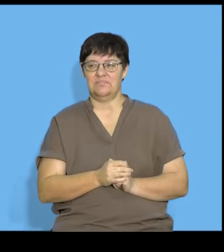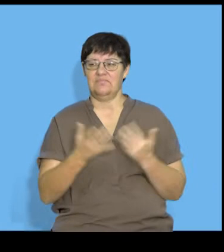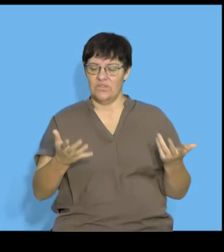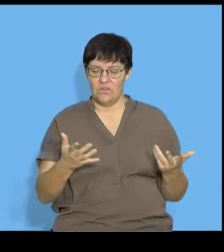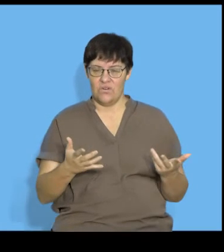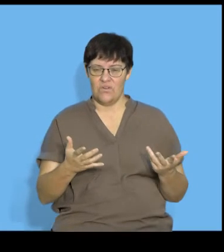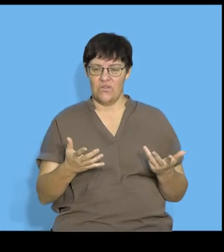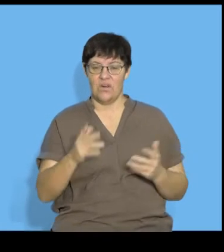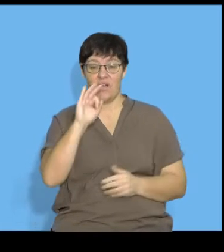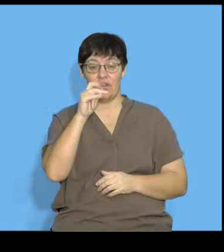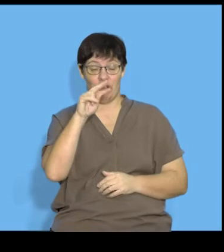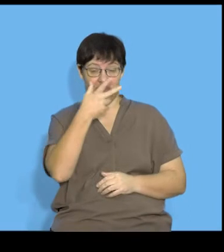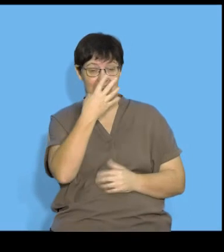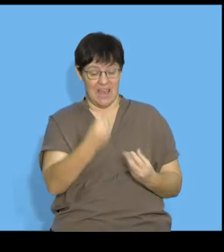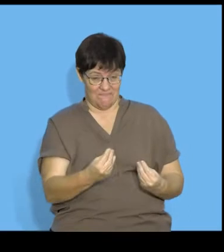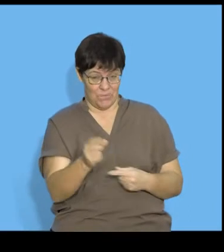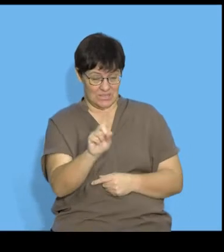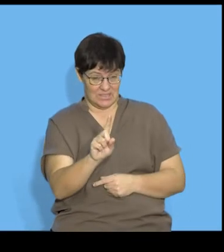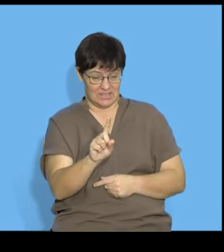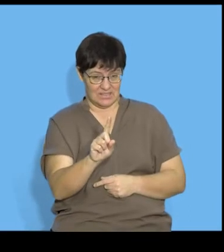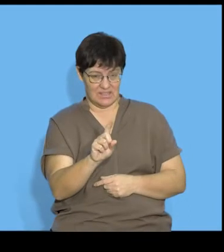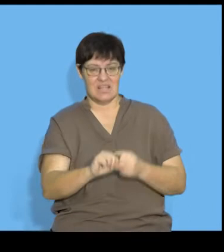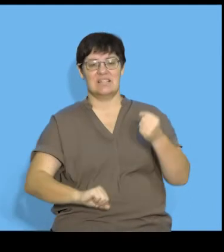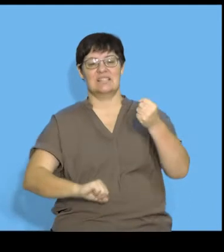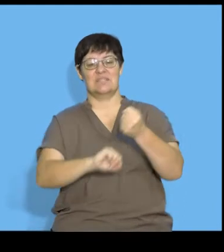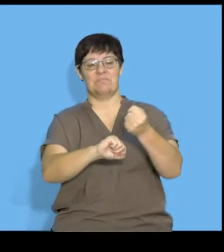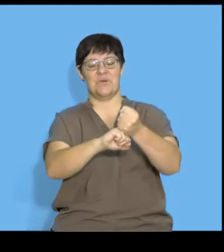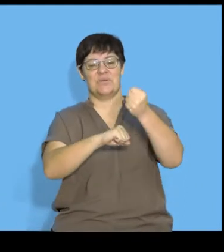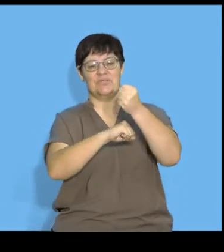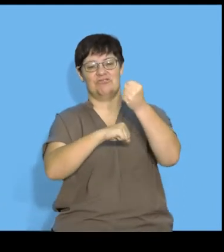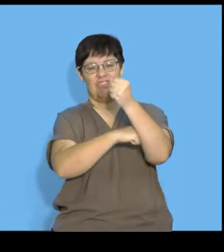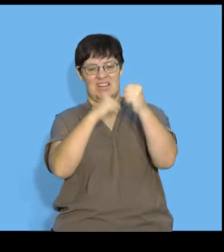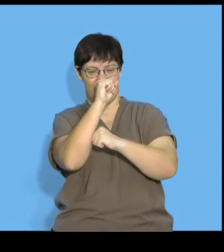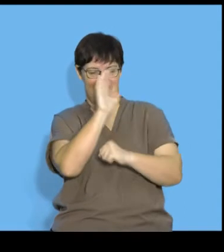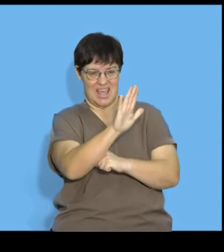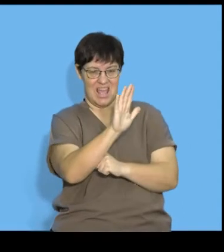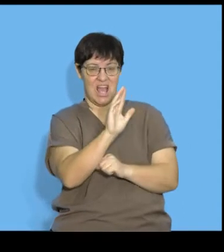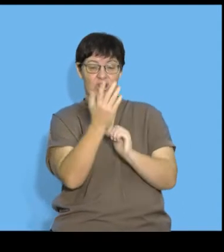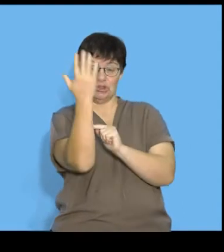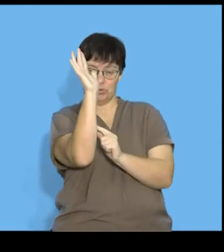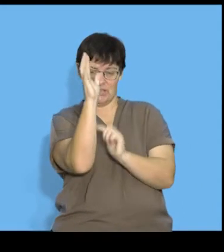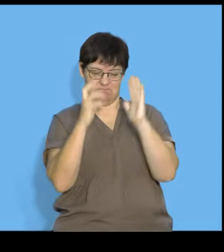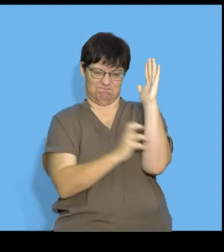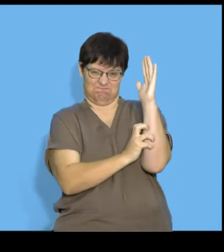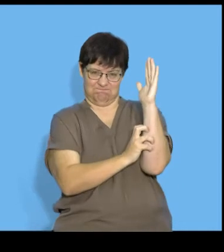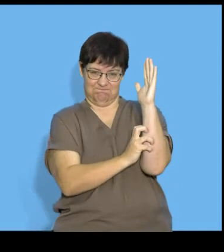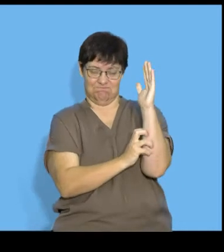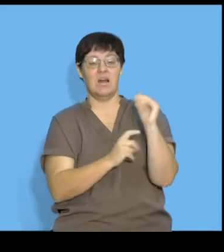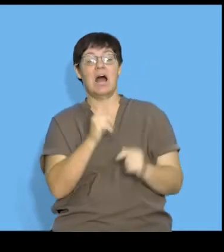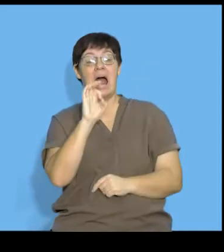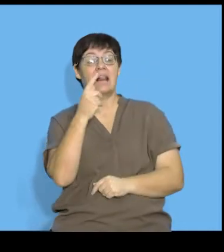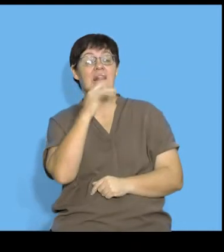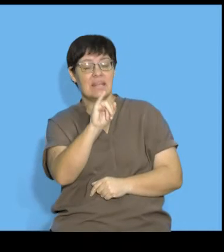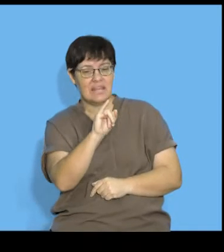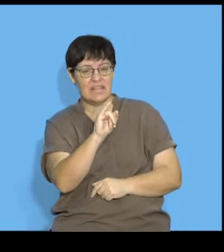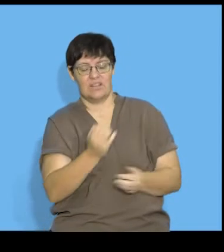fungi have? They have the support system to keep it on the tree. And in turn, what do the algae do? They